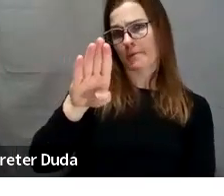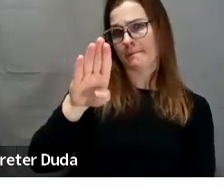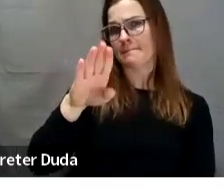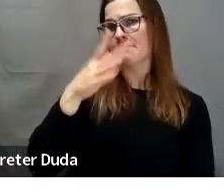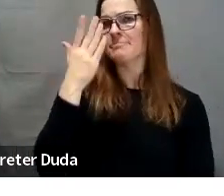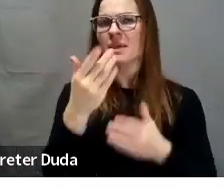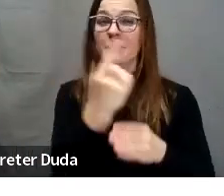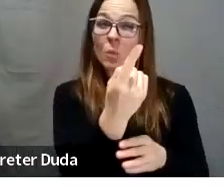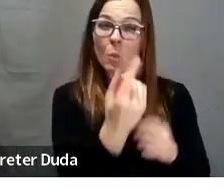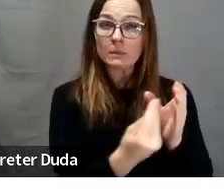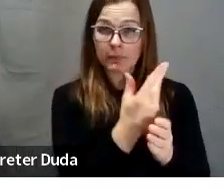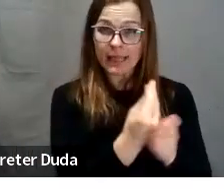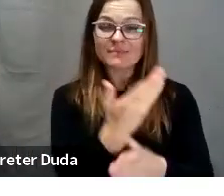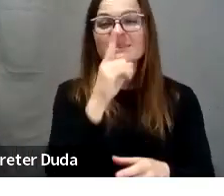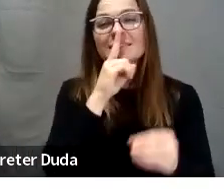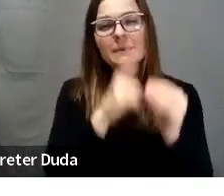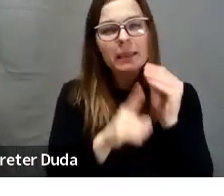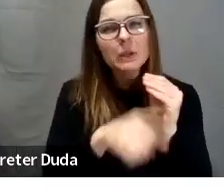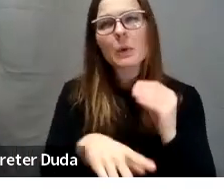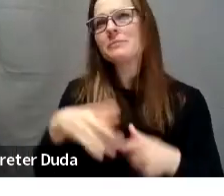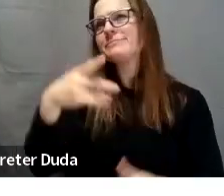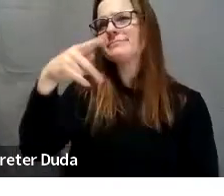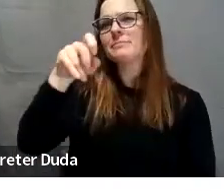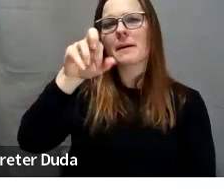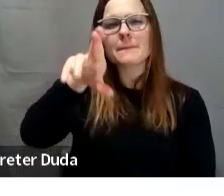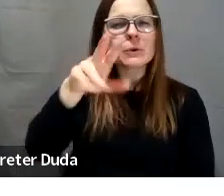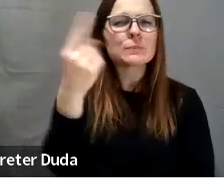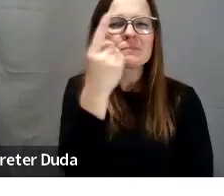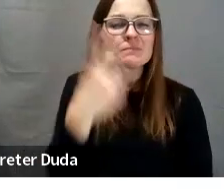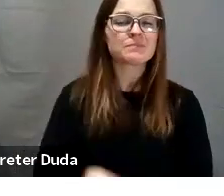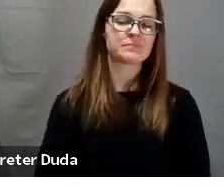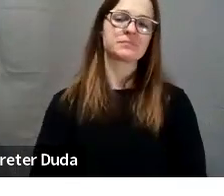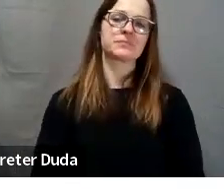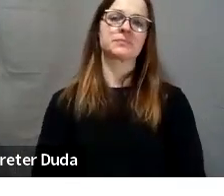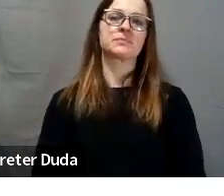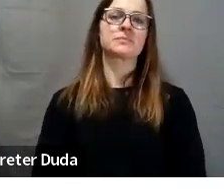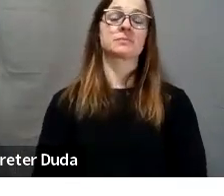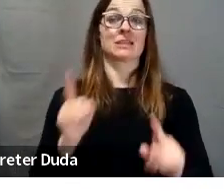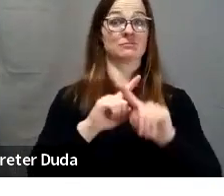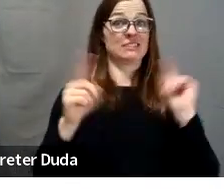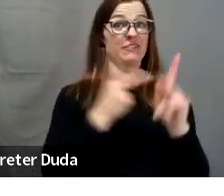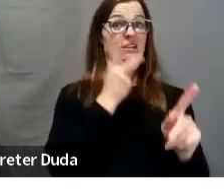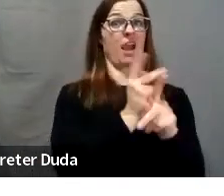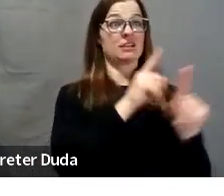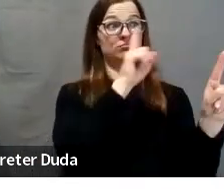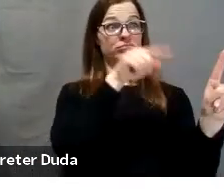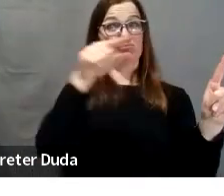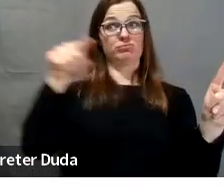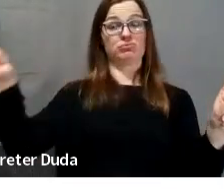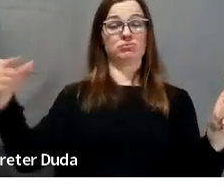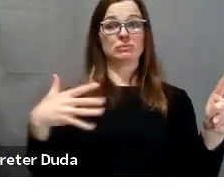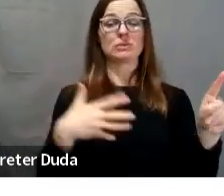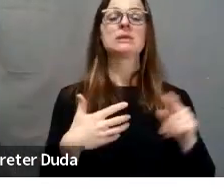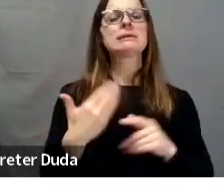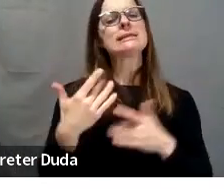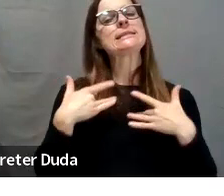one type of plant like a tomato or a pepper. There are different types out there. They typically come with